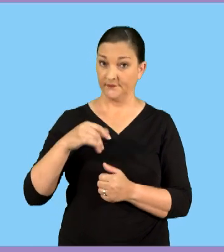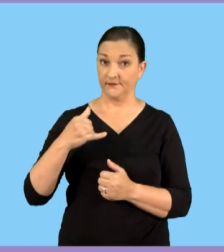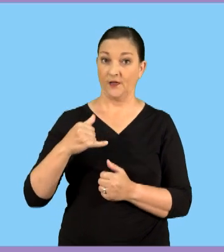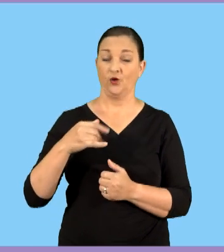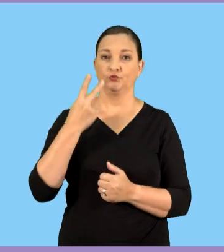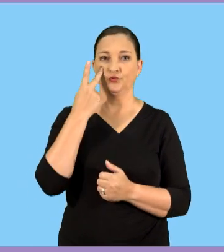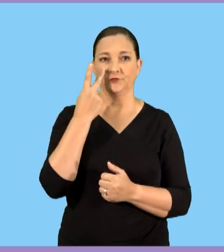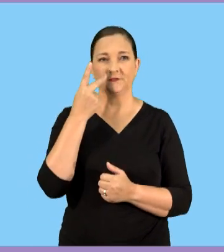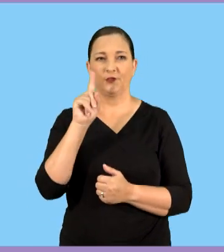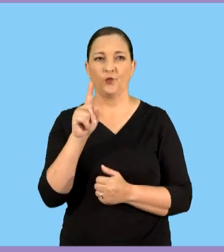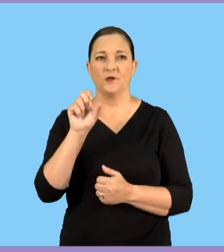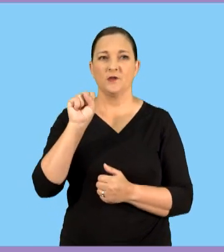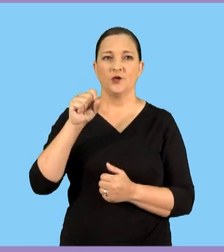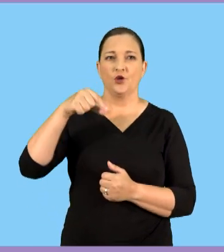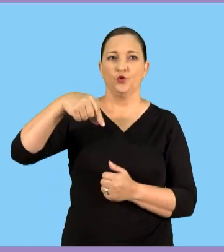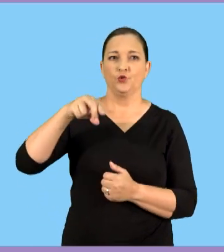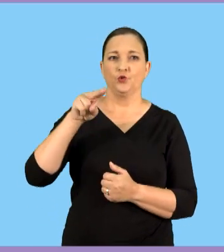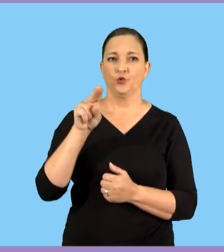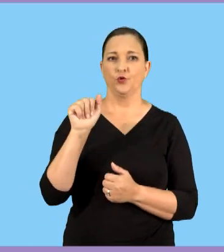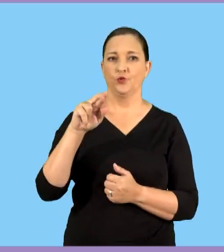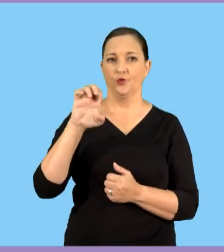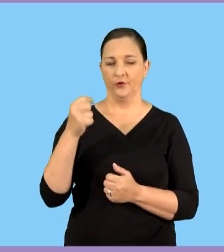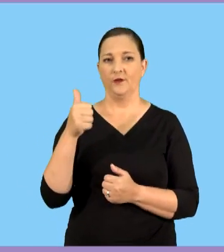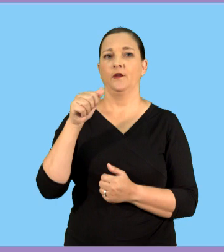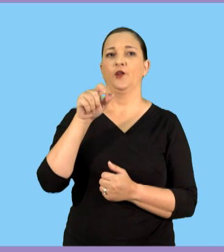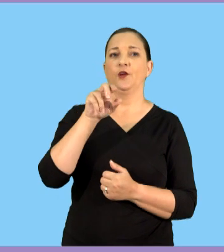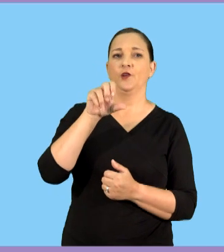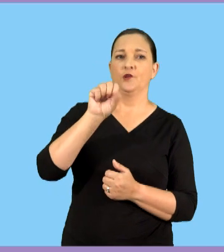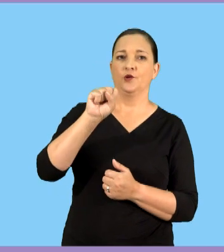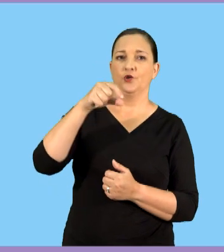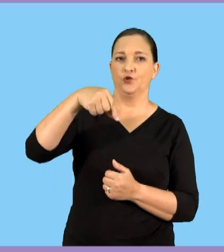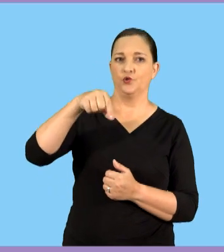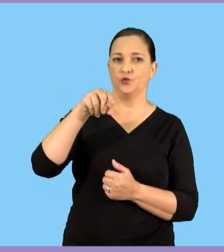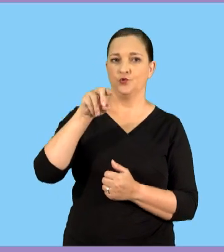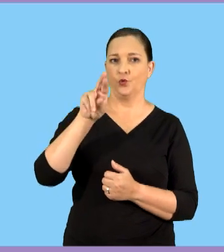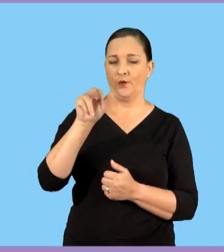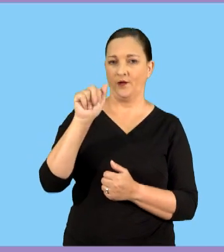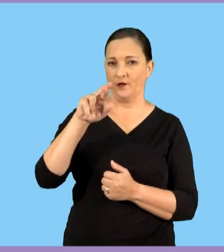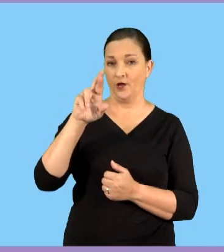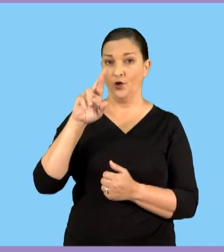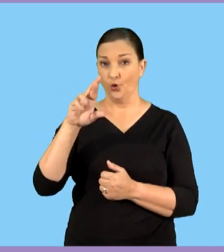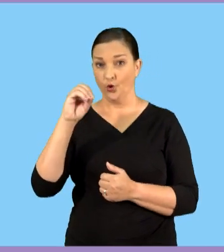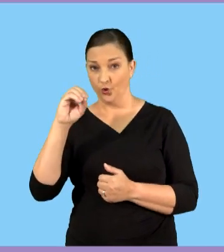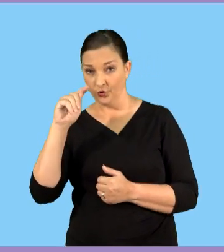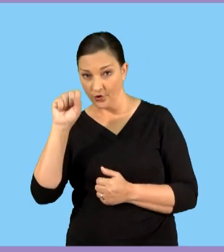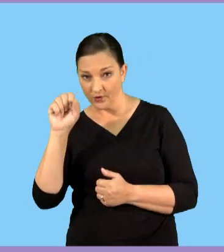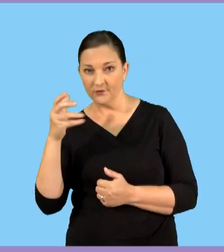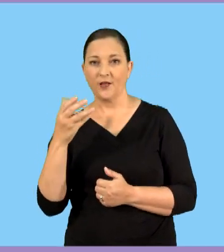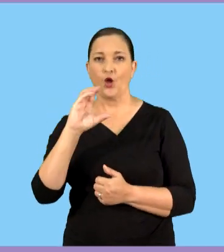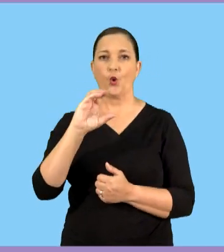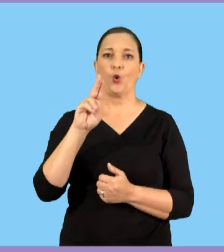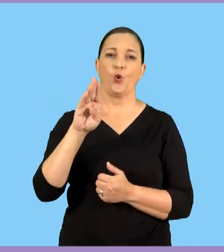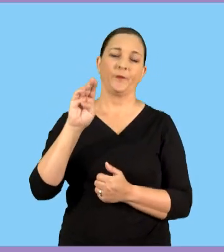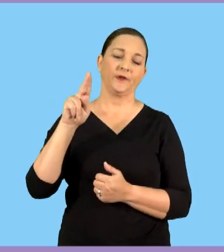square roots, cube, and cube roots of whole numbers. Let's do some practice on